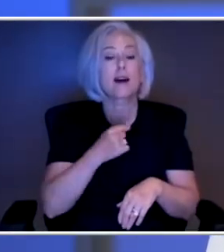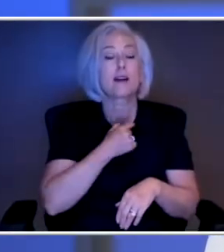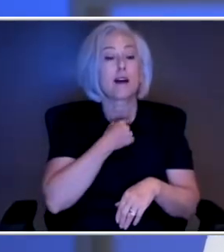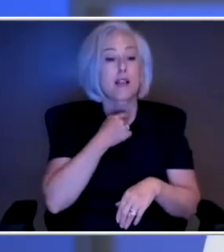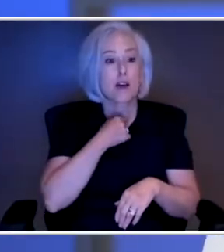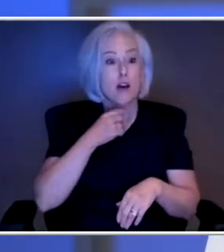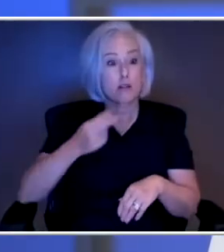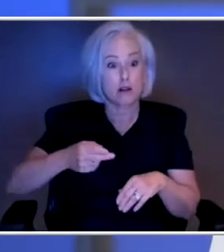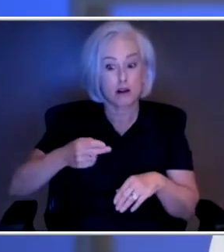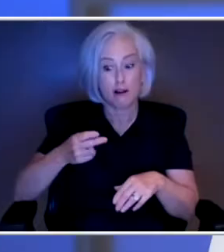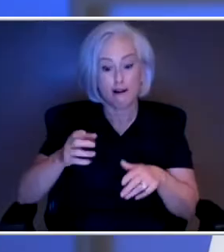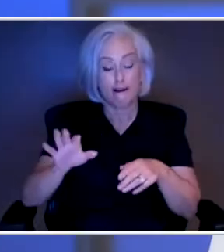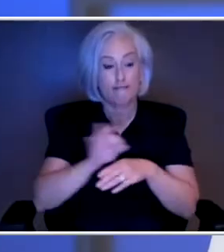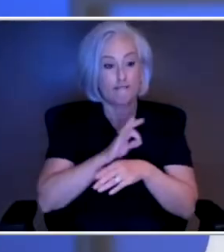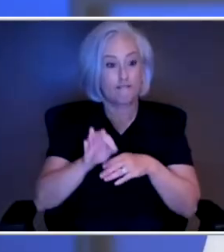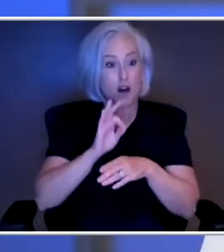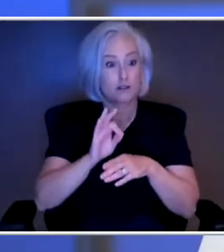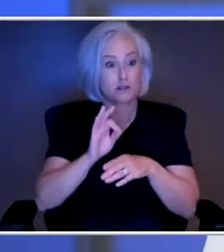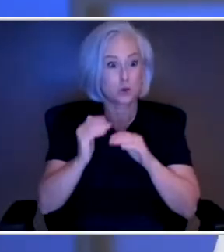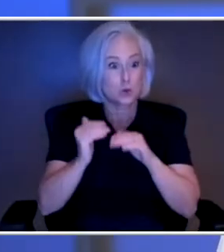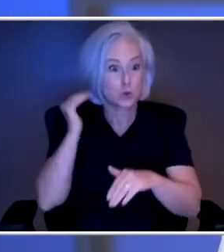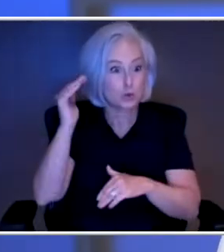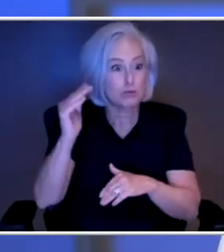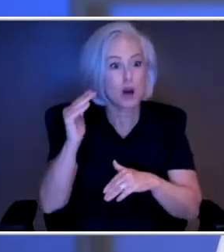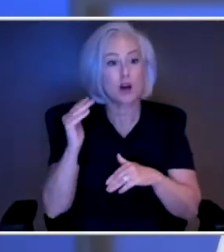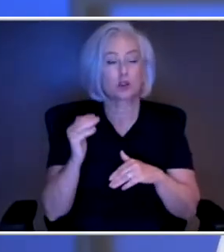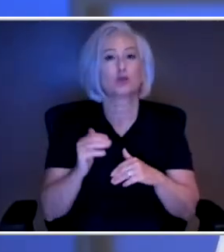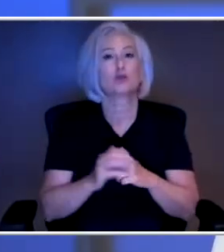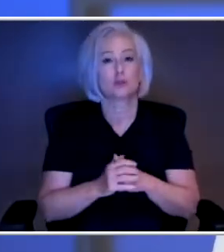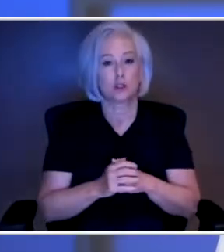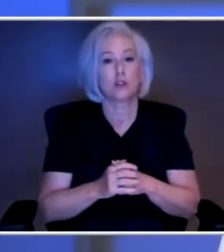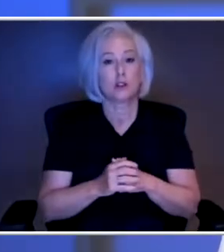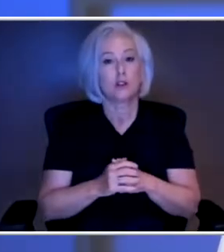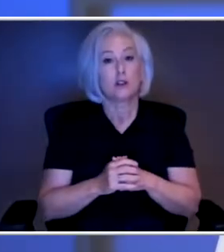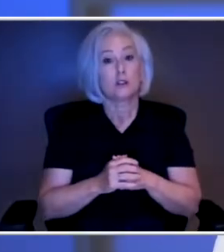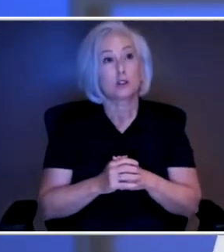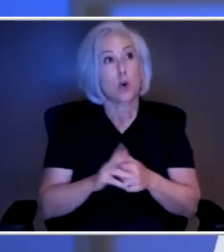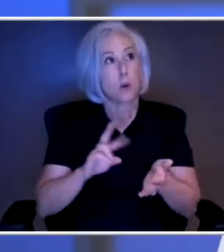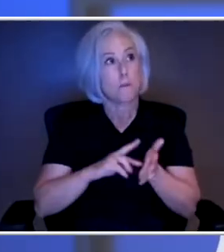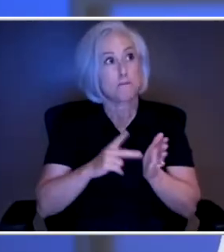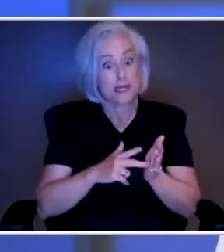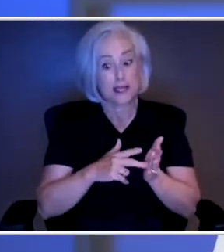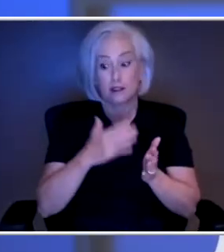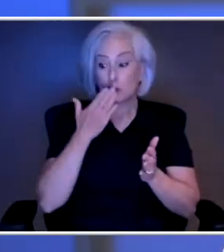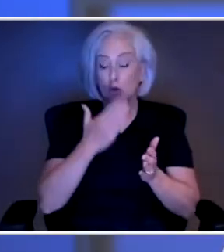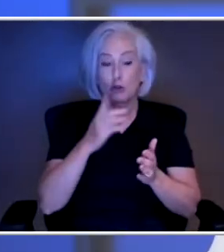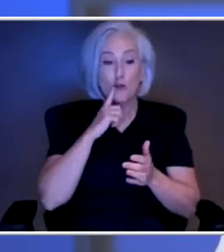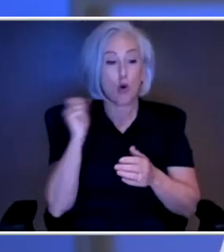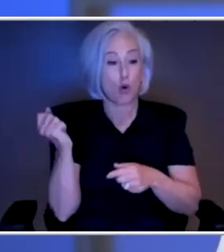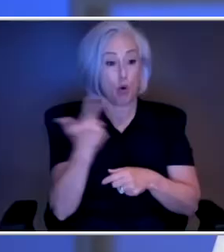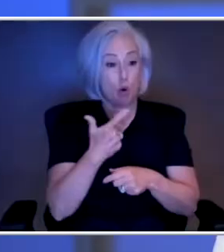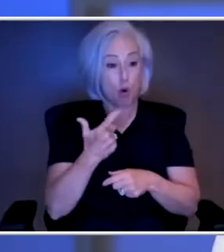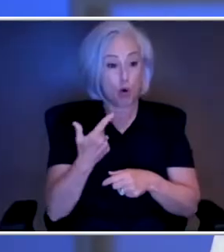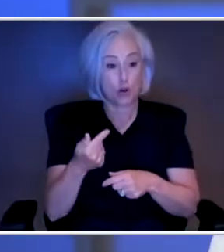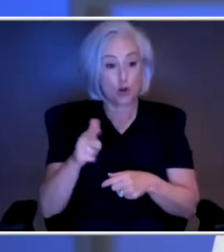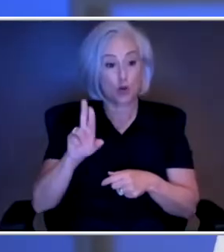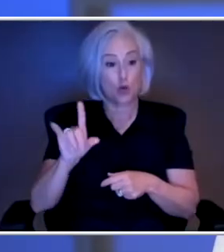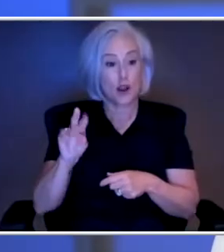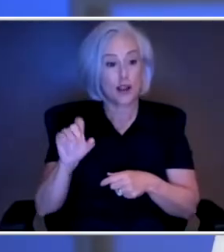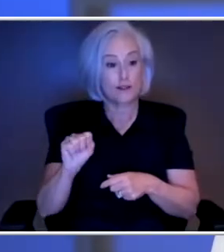practice before. To make a blanket statement that it's good for all Graves' patients would be difficult, but I think it could be evaluated on an individual